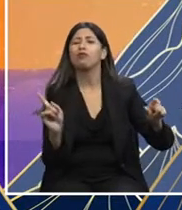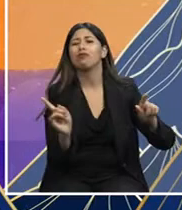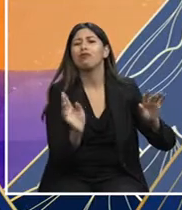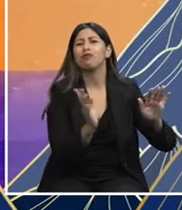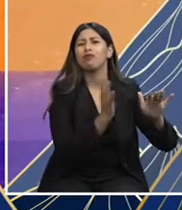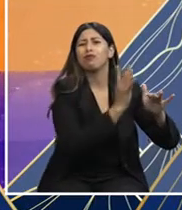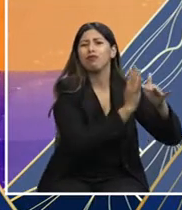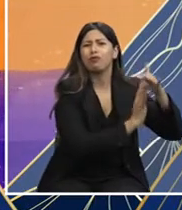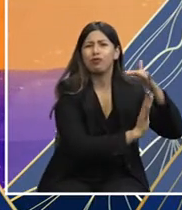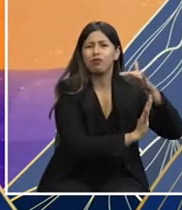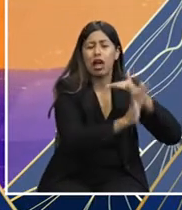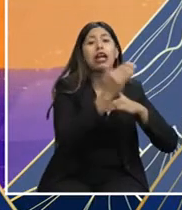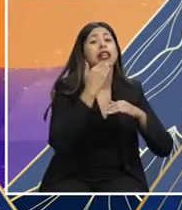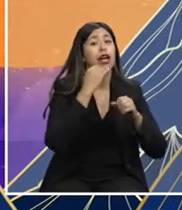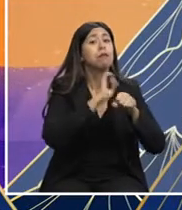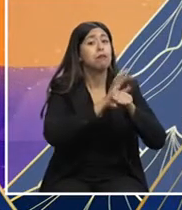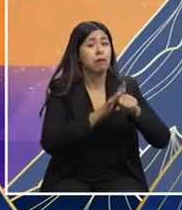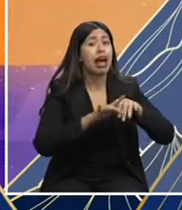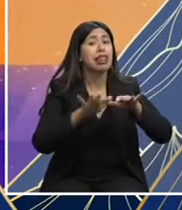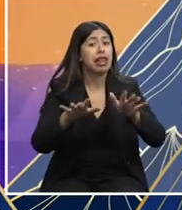of collapse, we know.